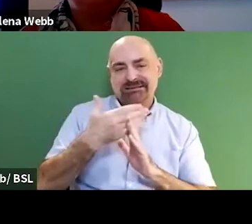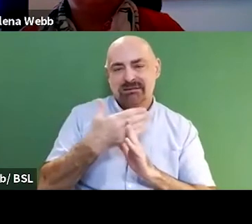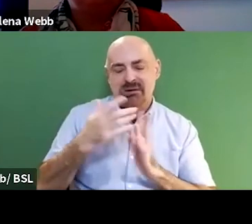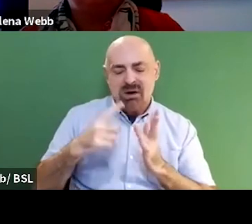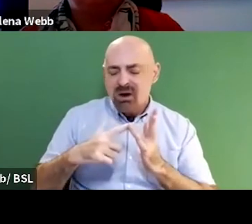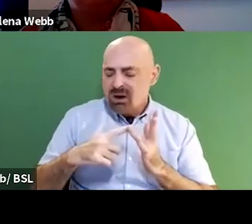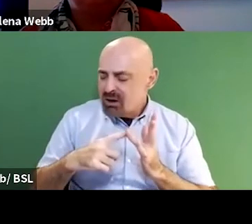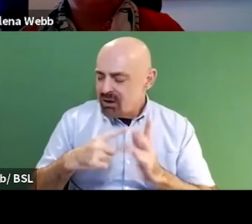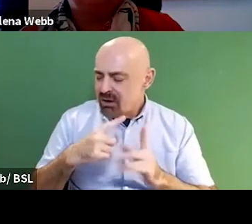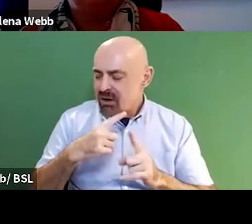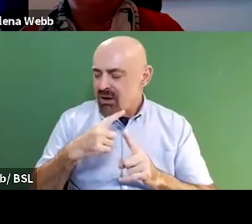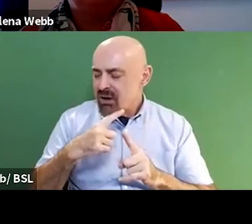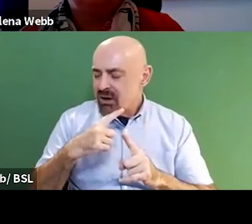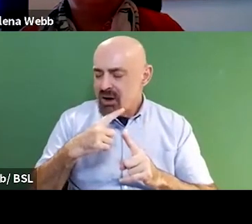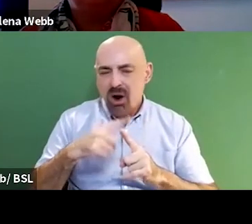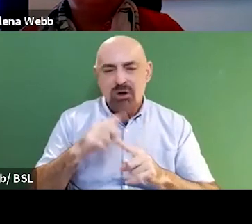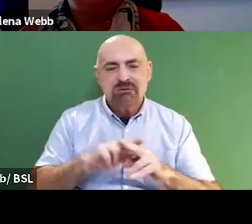Brookes